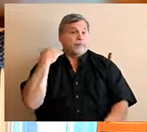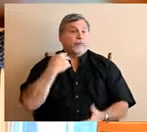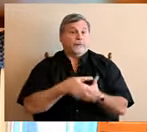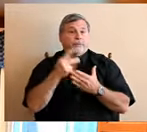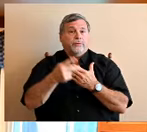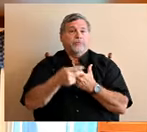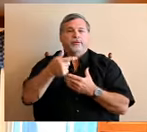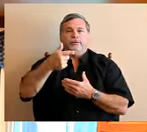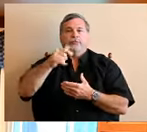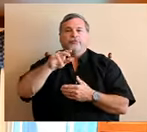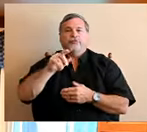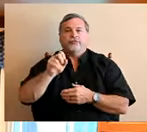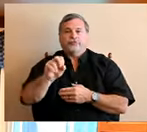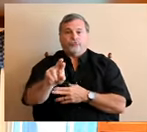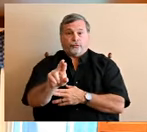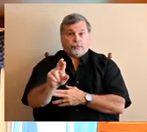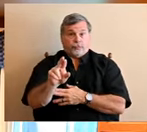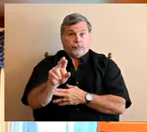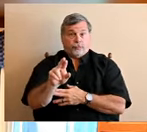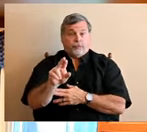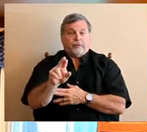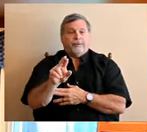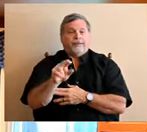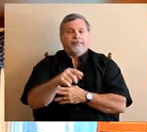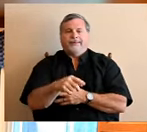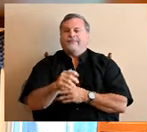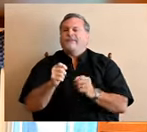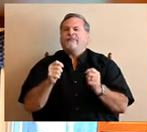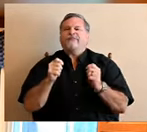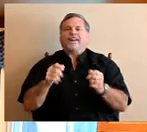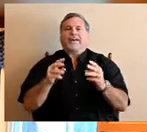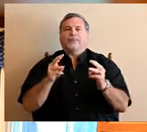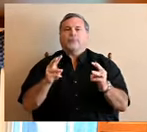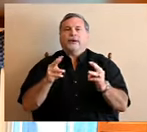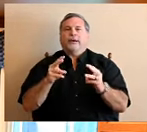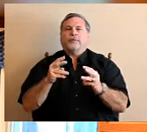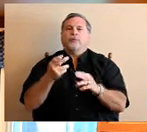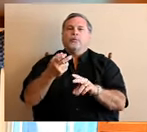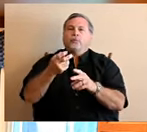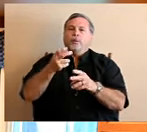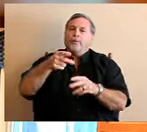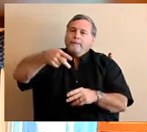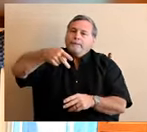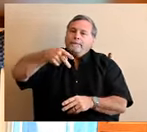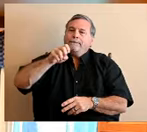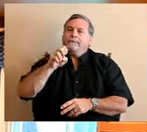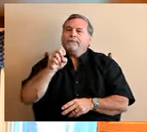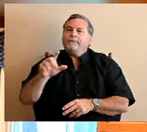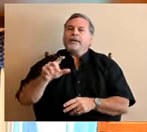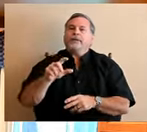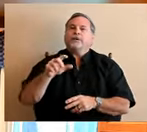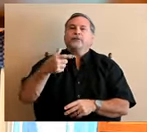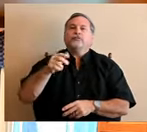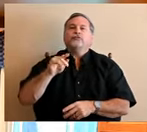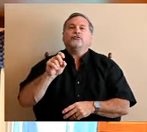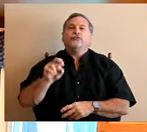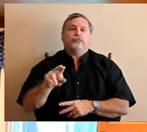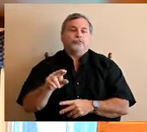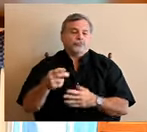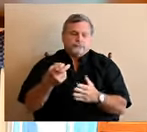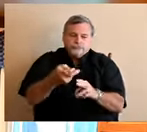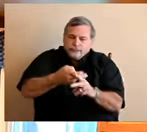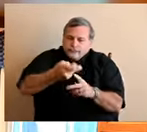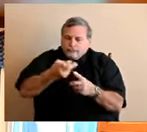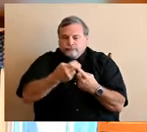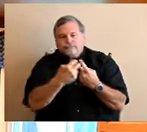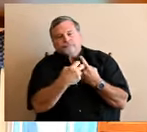a ginger demonstration on one of my videos, this is the fastest way to peel a piece of ginger. It really is. You can sit there and